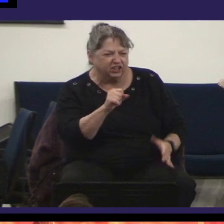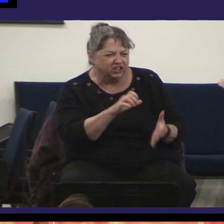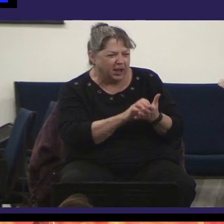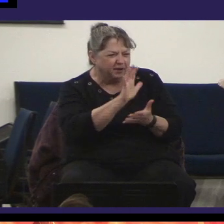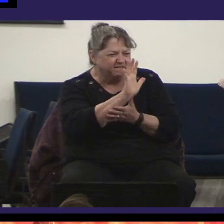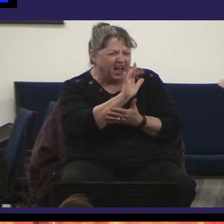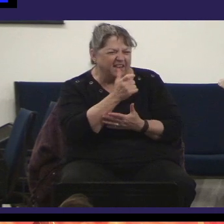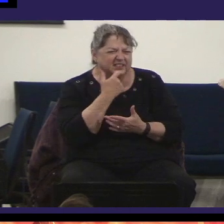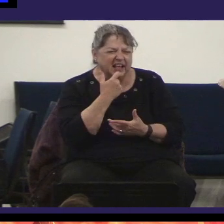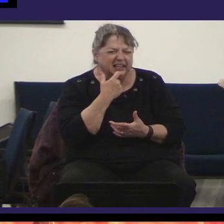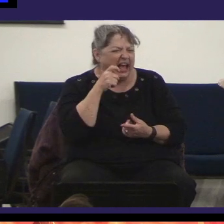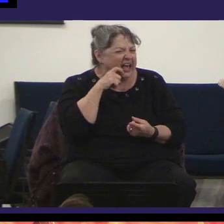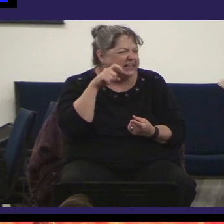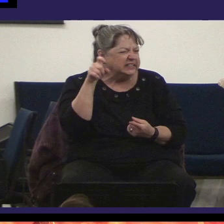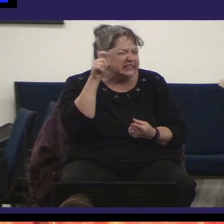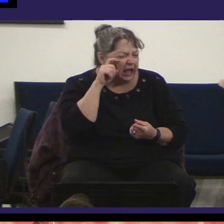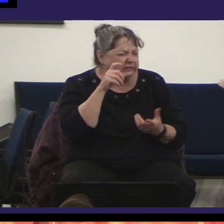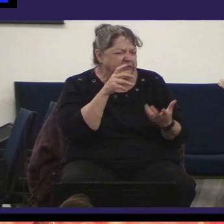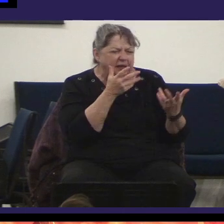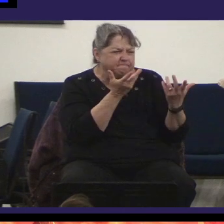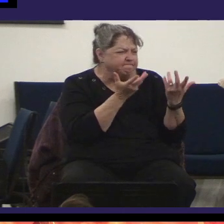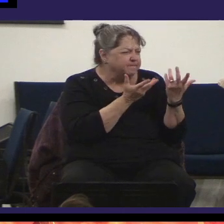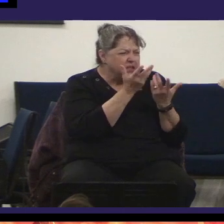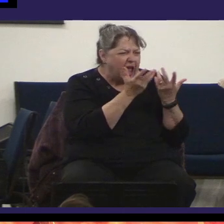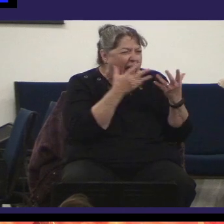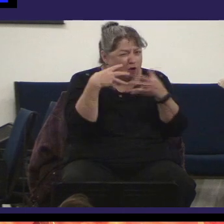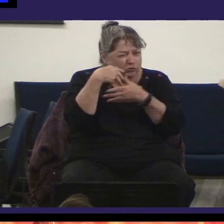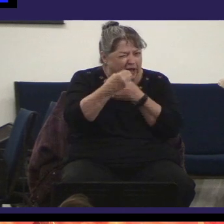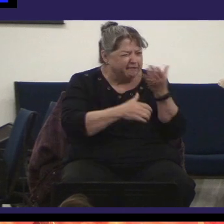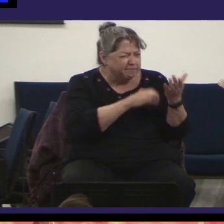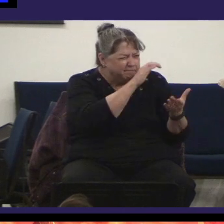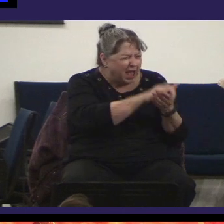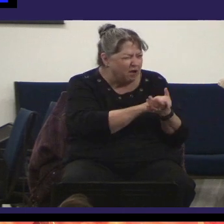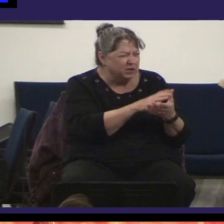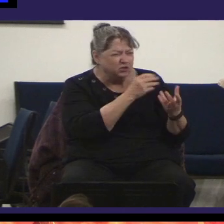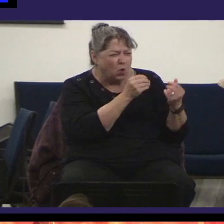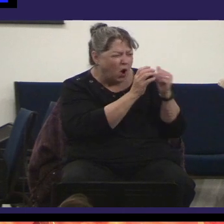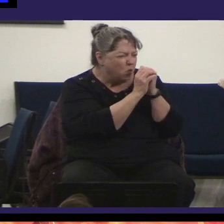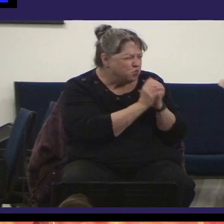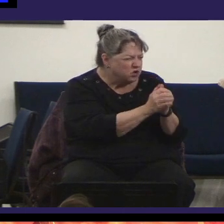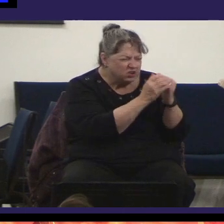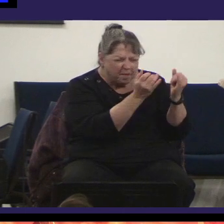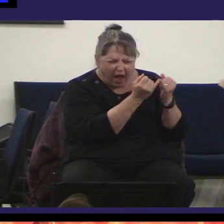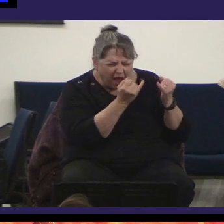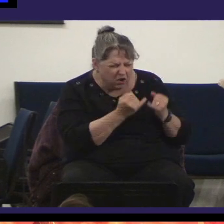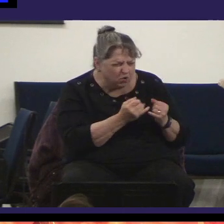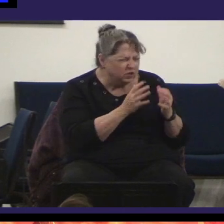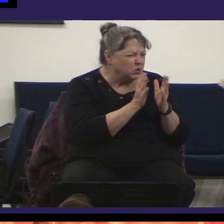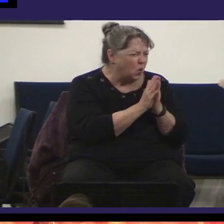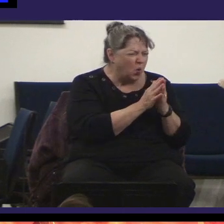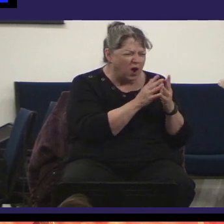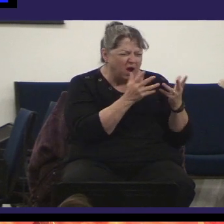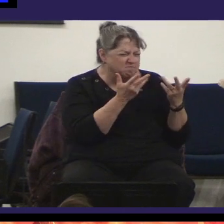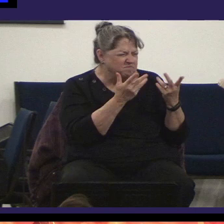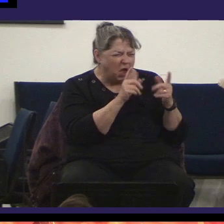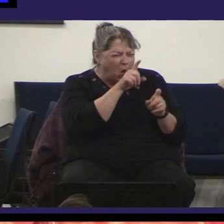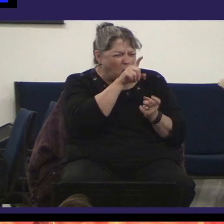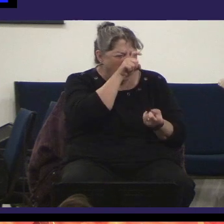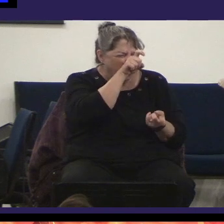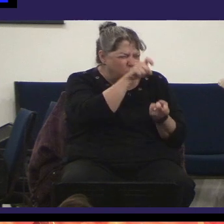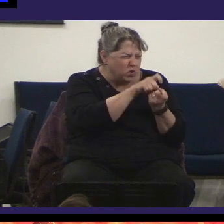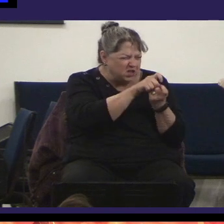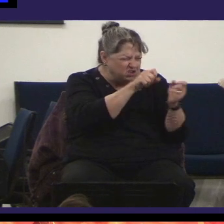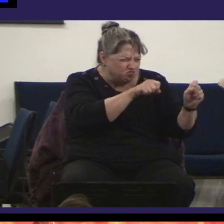immorality, impurity, sensuality, idolatry, sorcery, enmity, strife, jealousy, fits